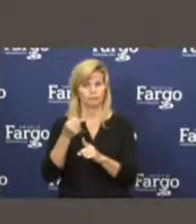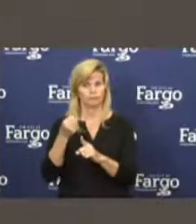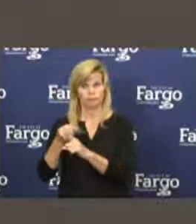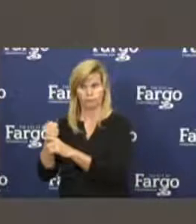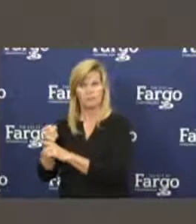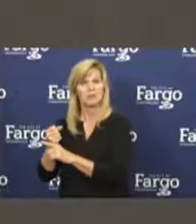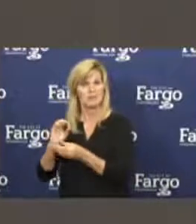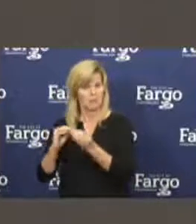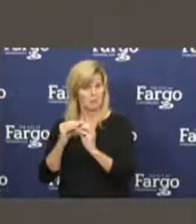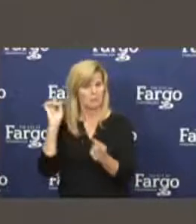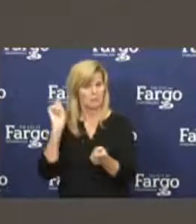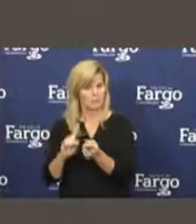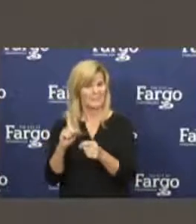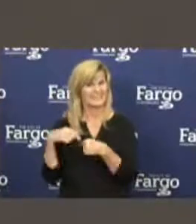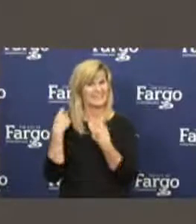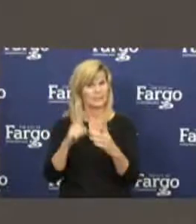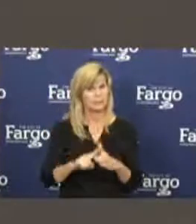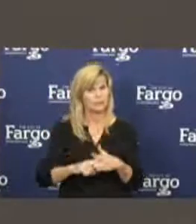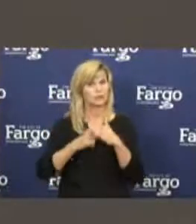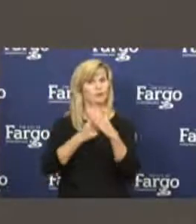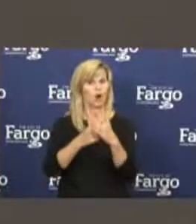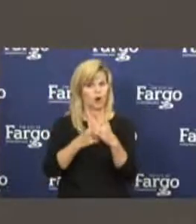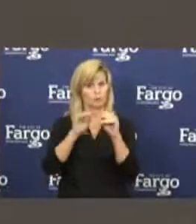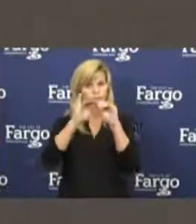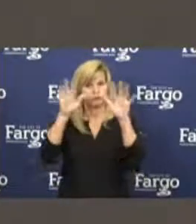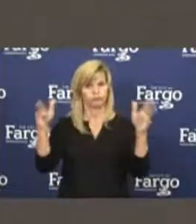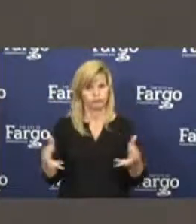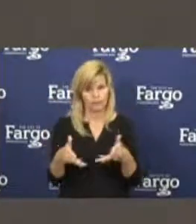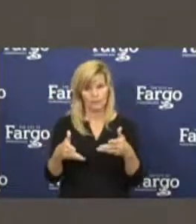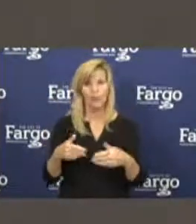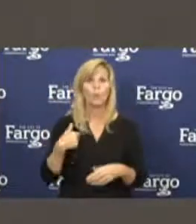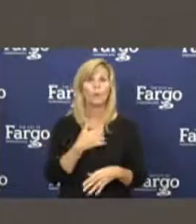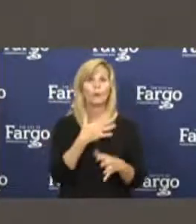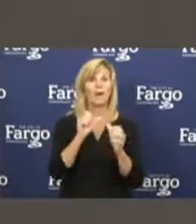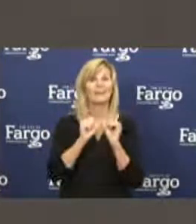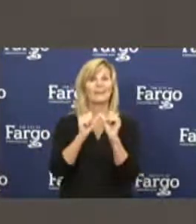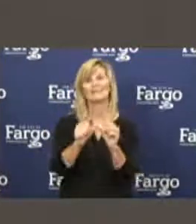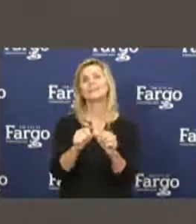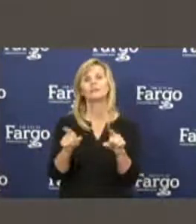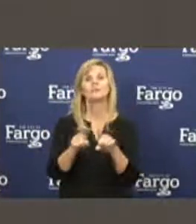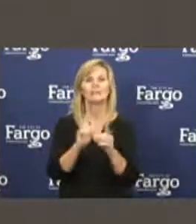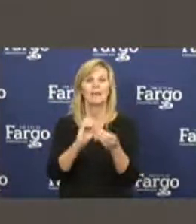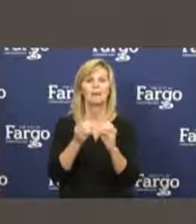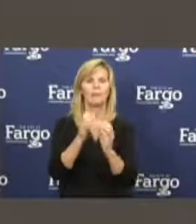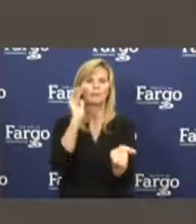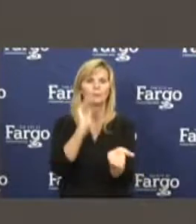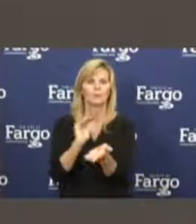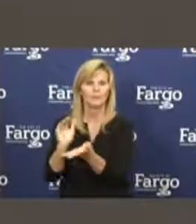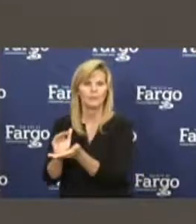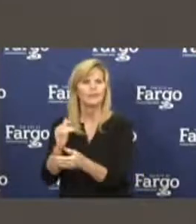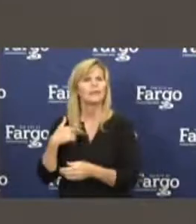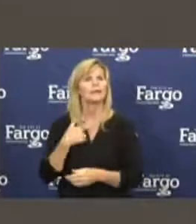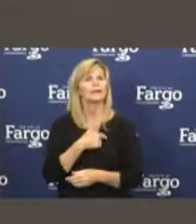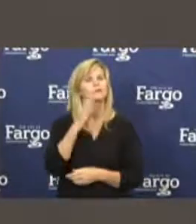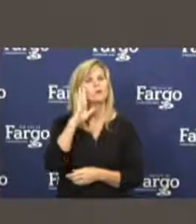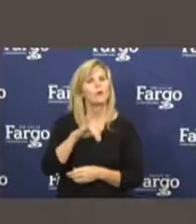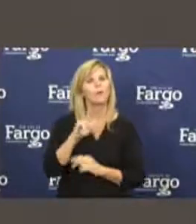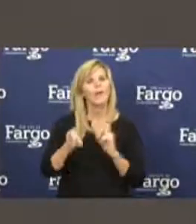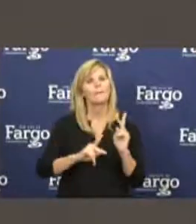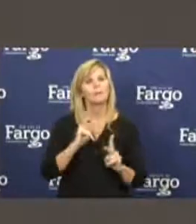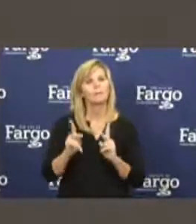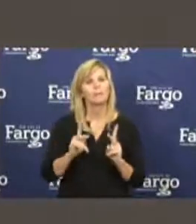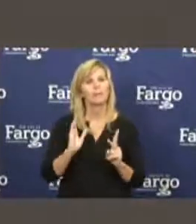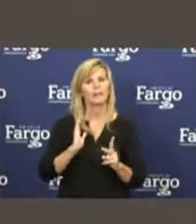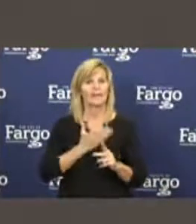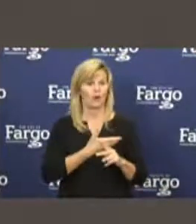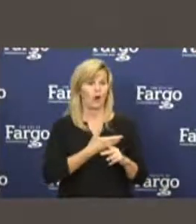since the start of the pandemic. And honestly, we'd like to keep it that way, since we all know that the people in our long-term care settings